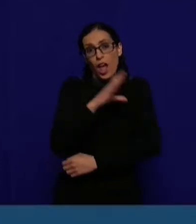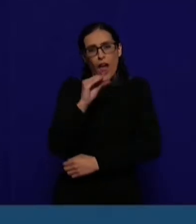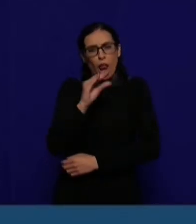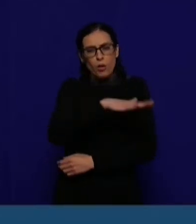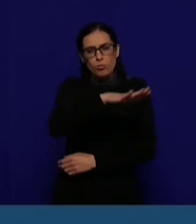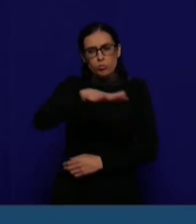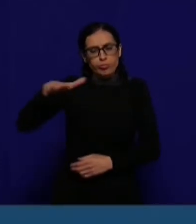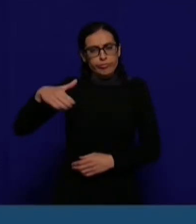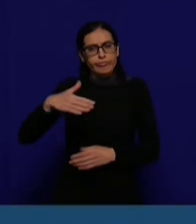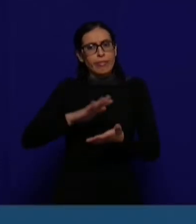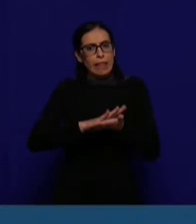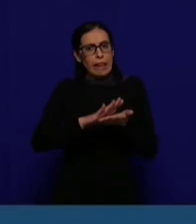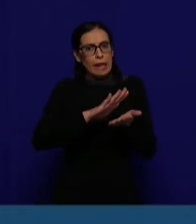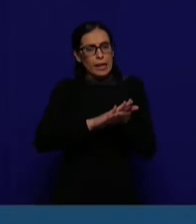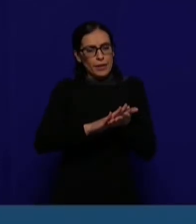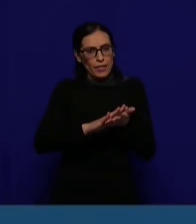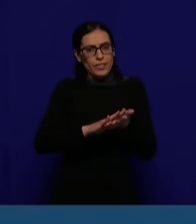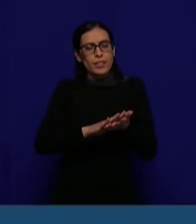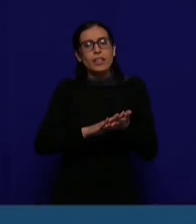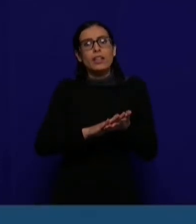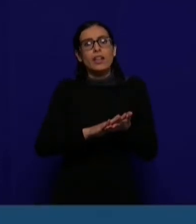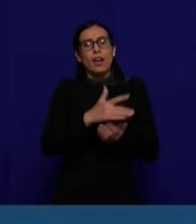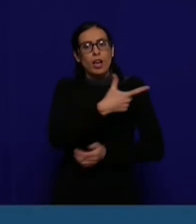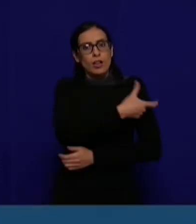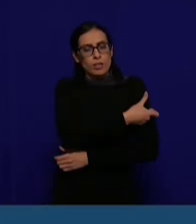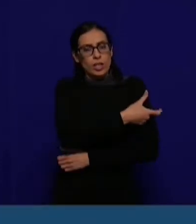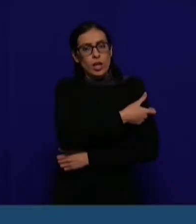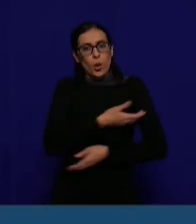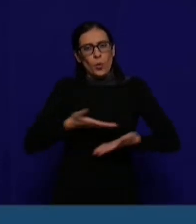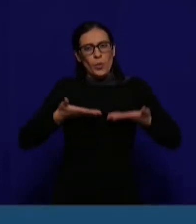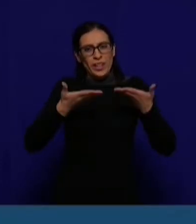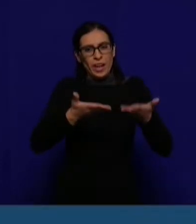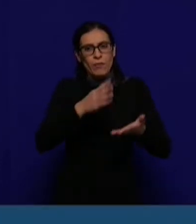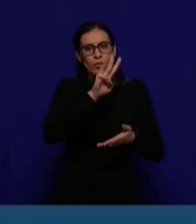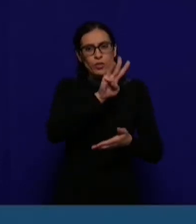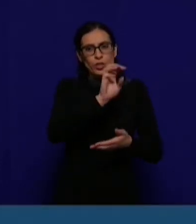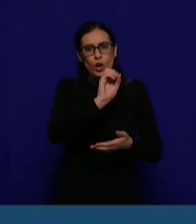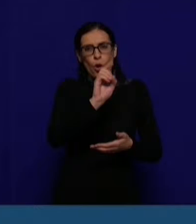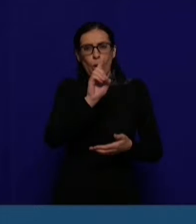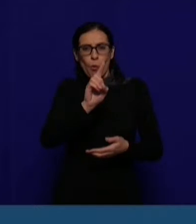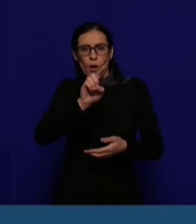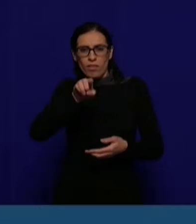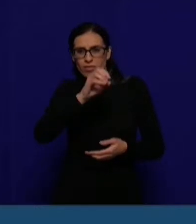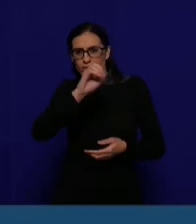been already vaccinated. We have provided